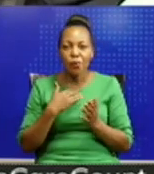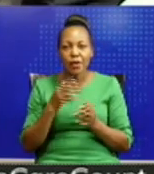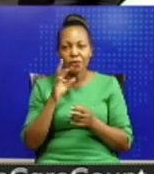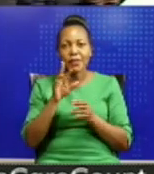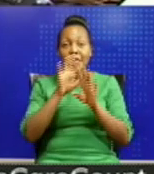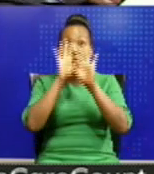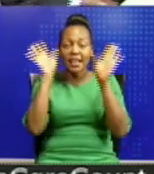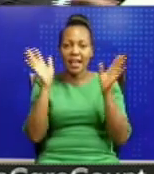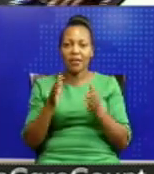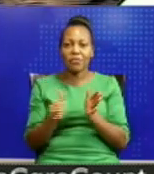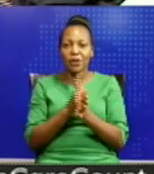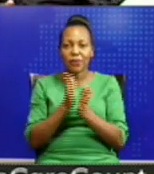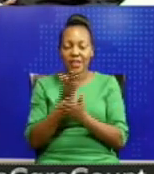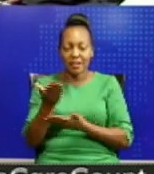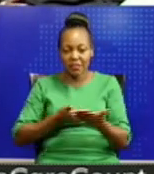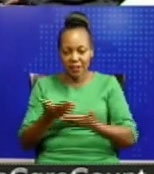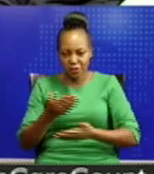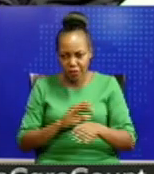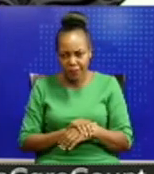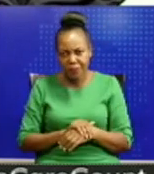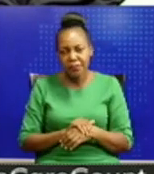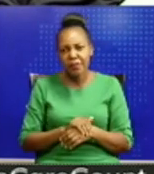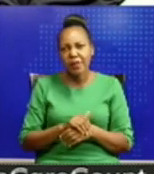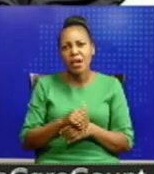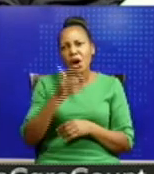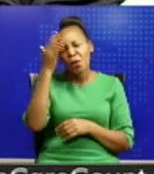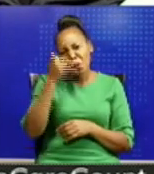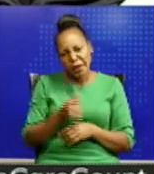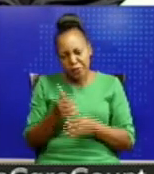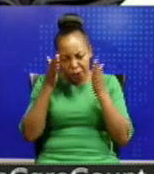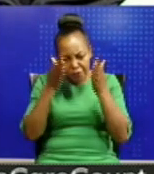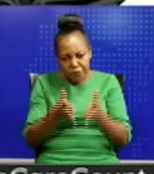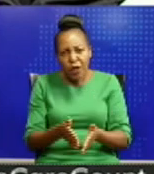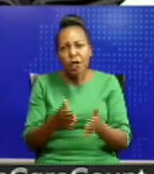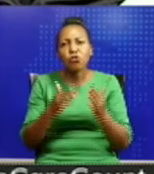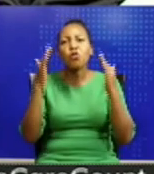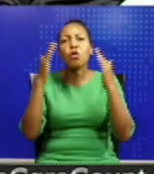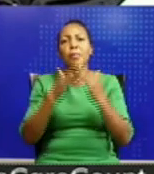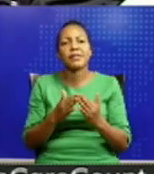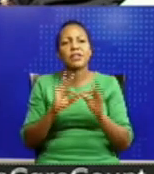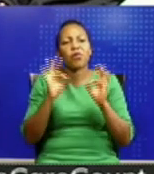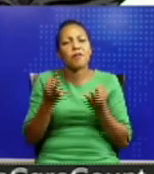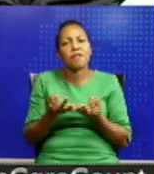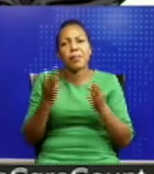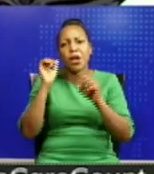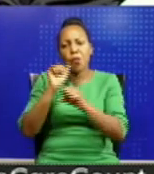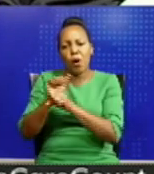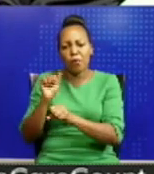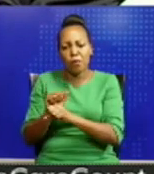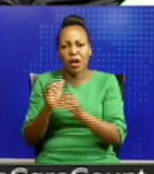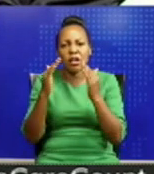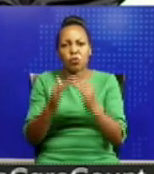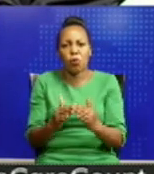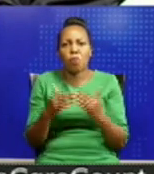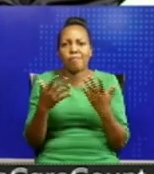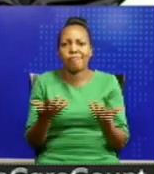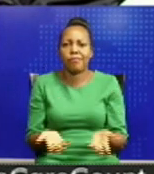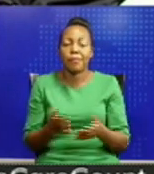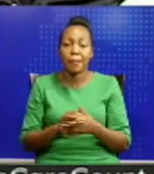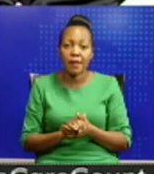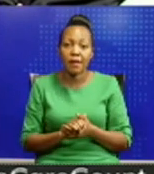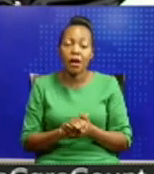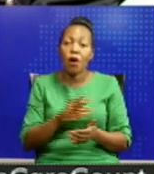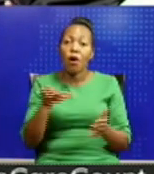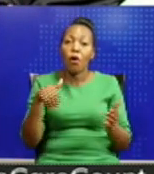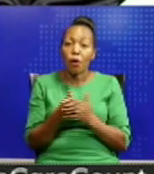a very, very great conversation. So why should we care about unpaid care and domestic work, Wilson? Thank you very much. All